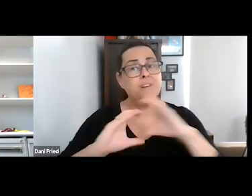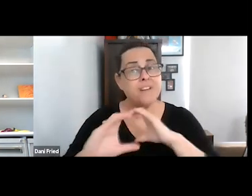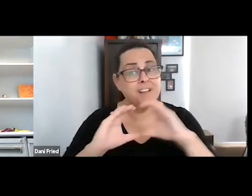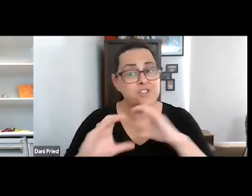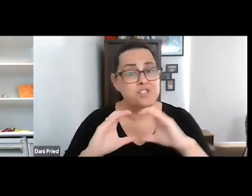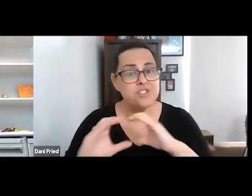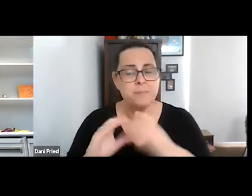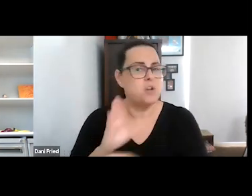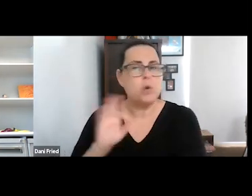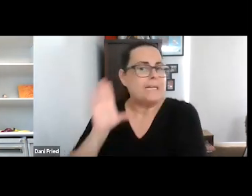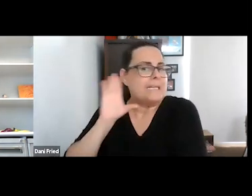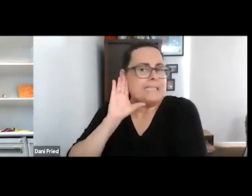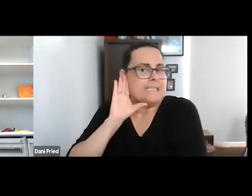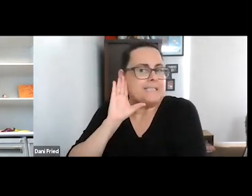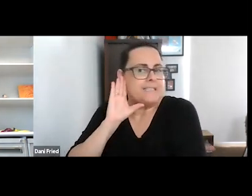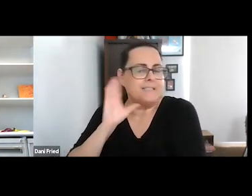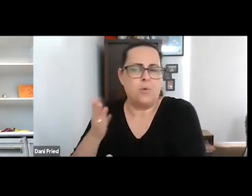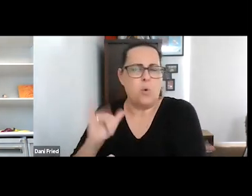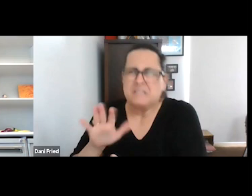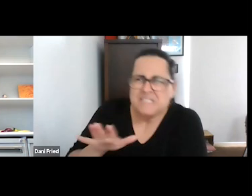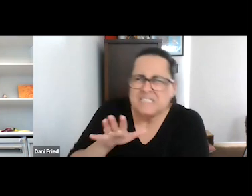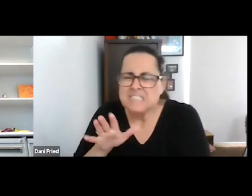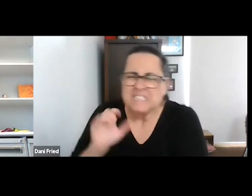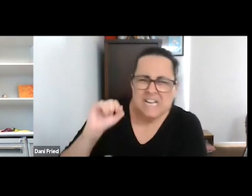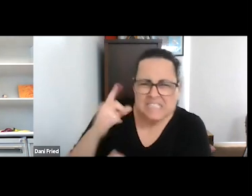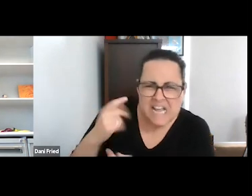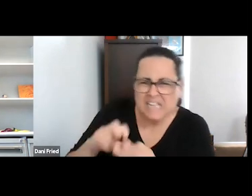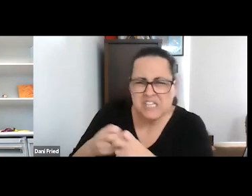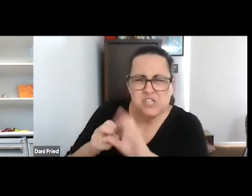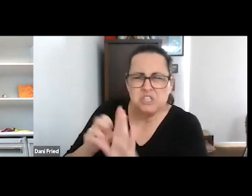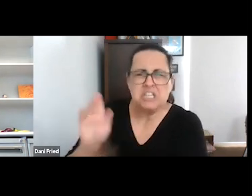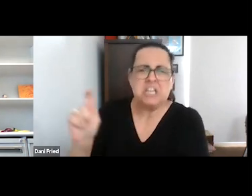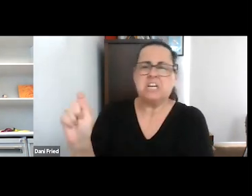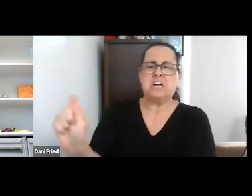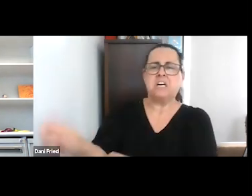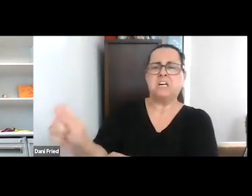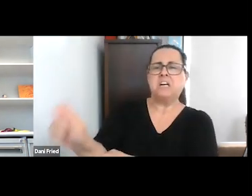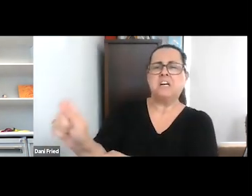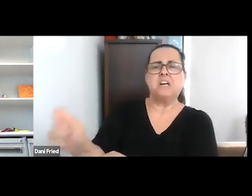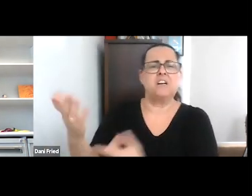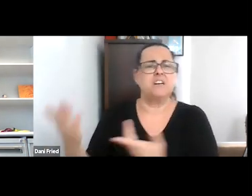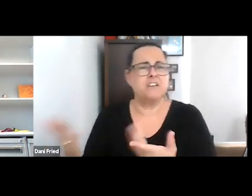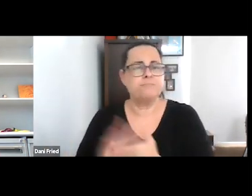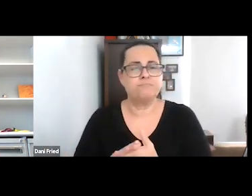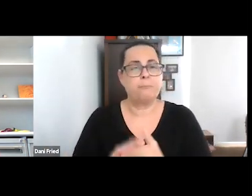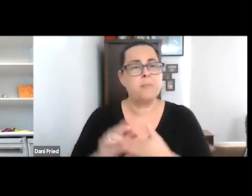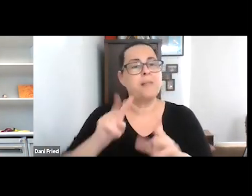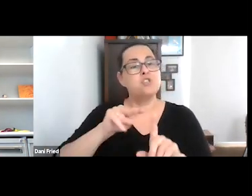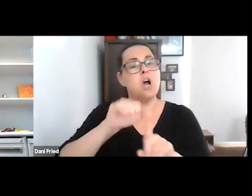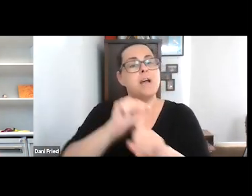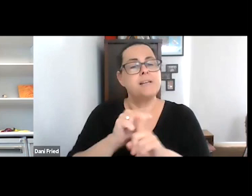not really listening or being unable to really understand the issues for people with severe mental illness, and